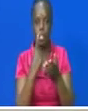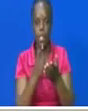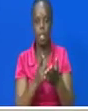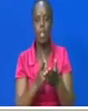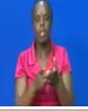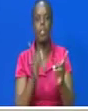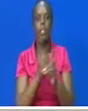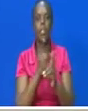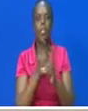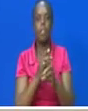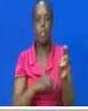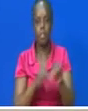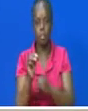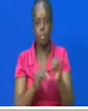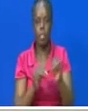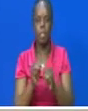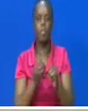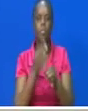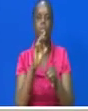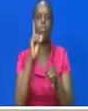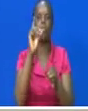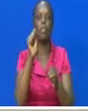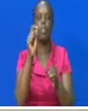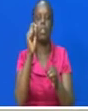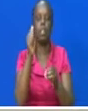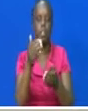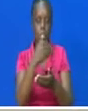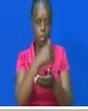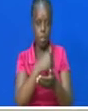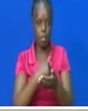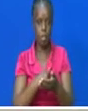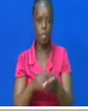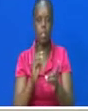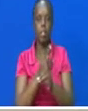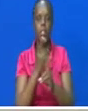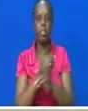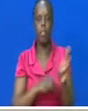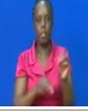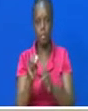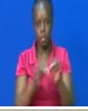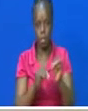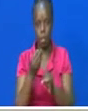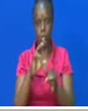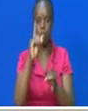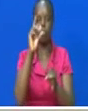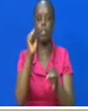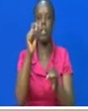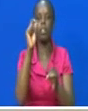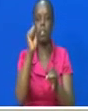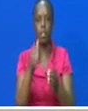the different methods of data collection. State the different methods of data